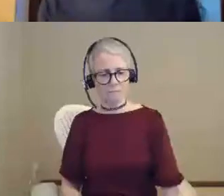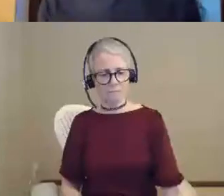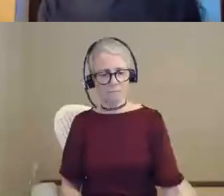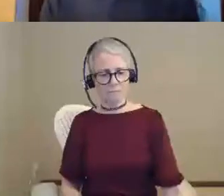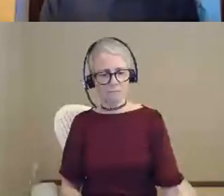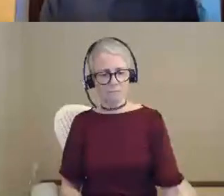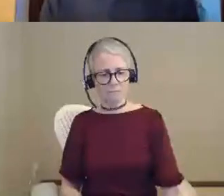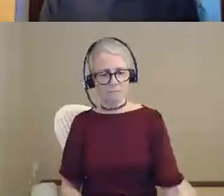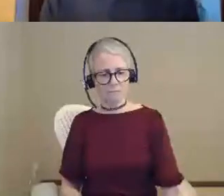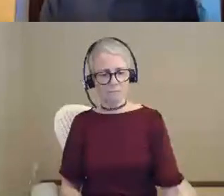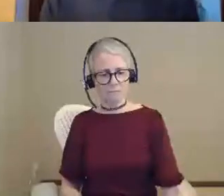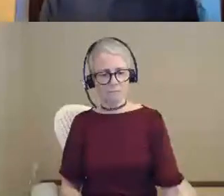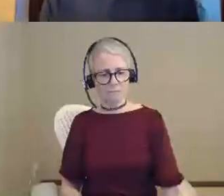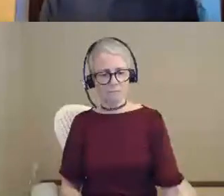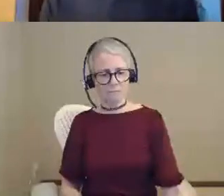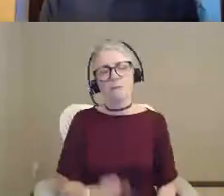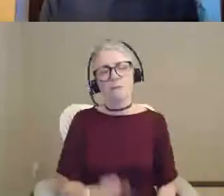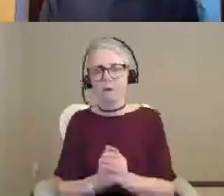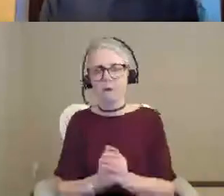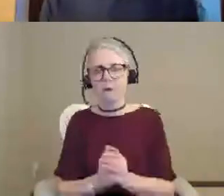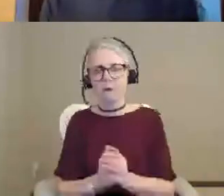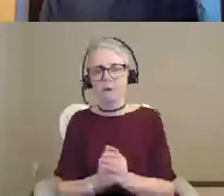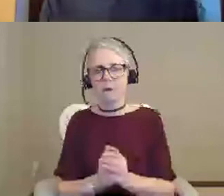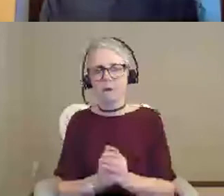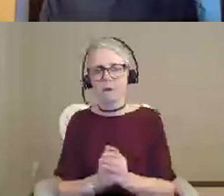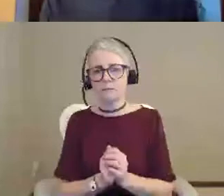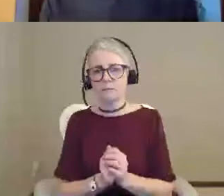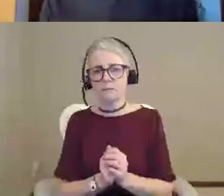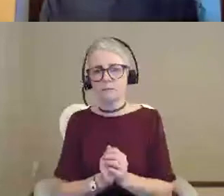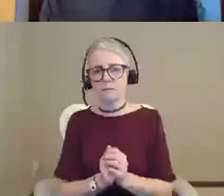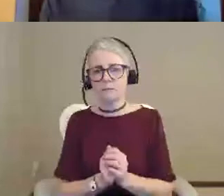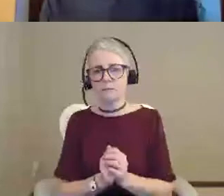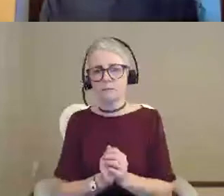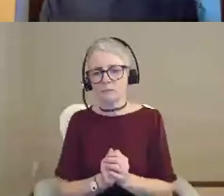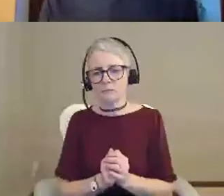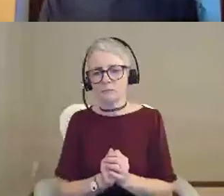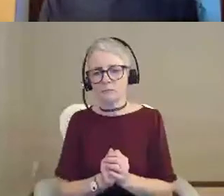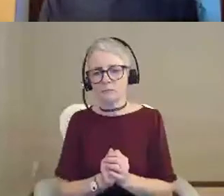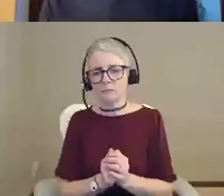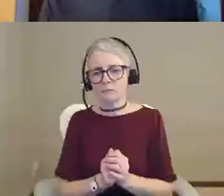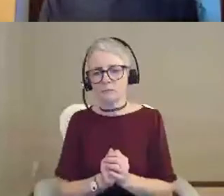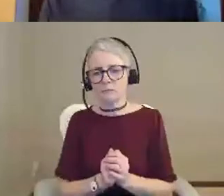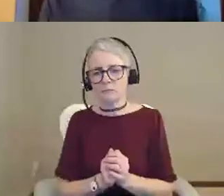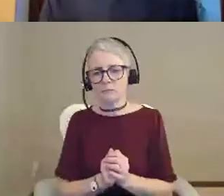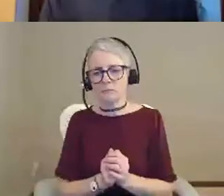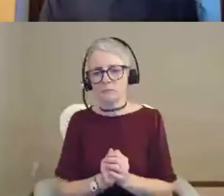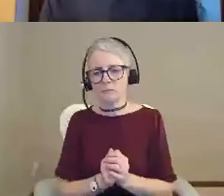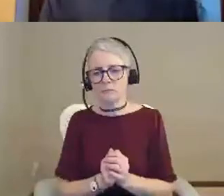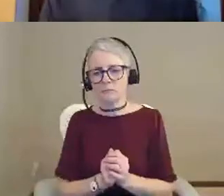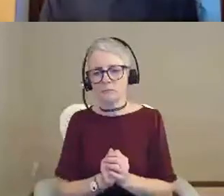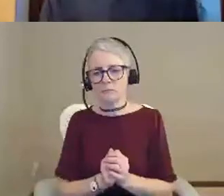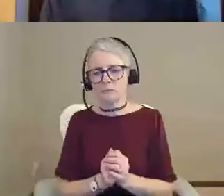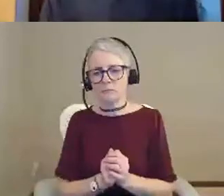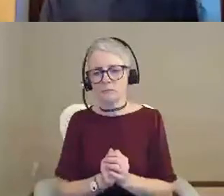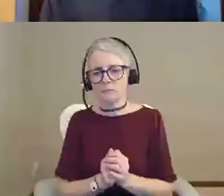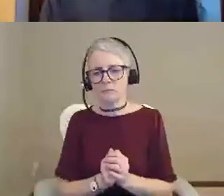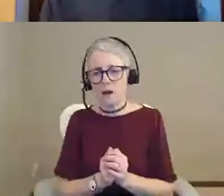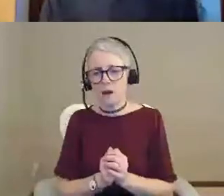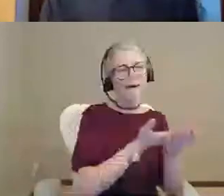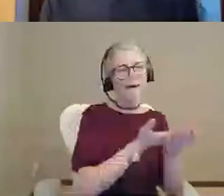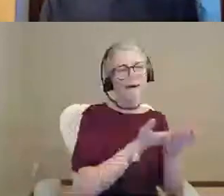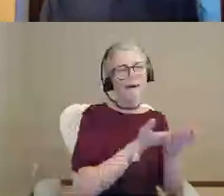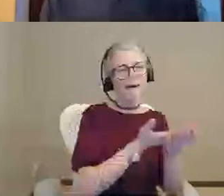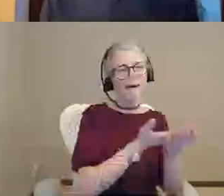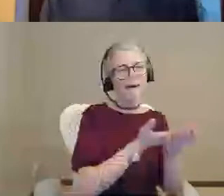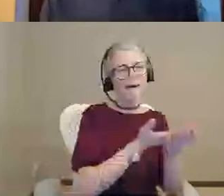some of the really good things that are happening in tools. As I said in the interview, one of the things I know that we're very good at as learning